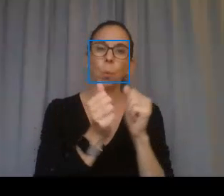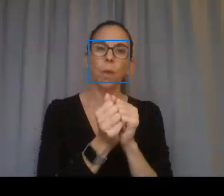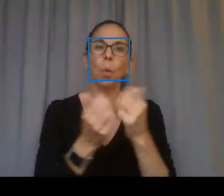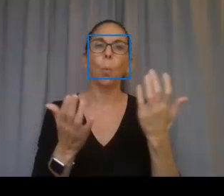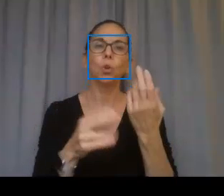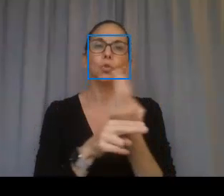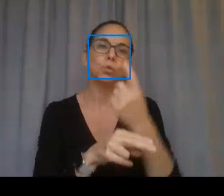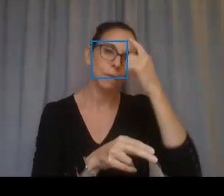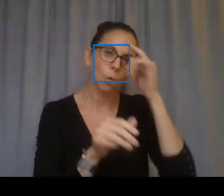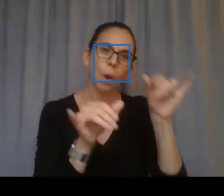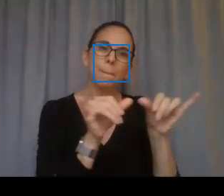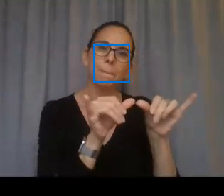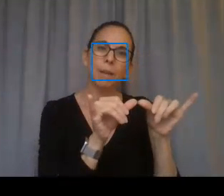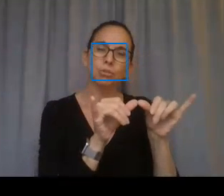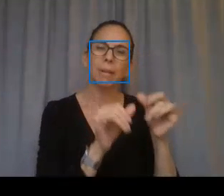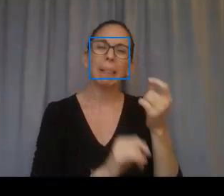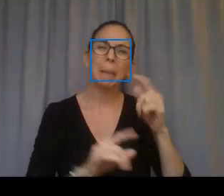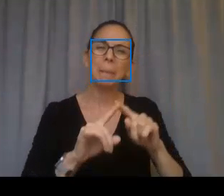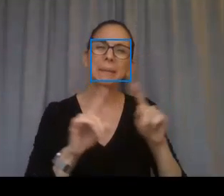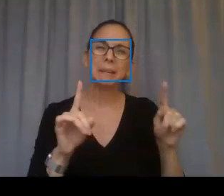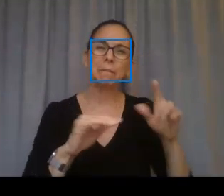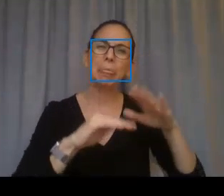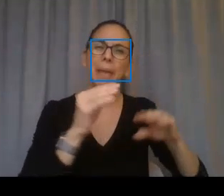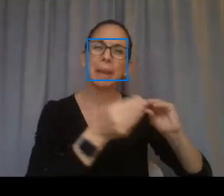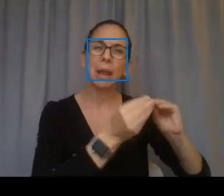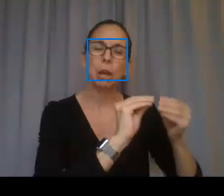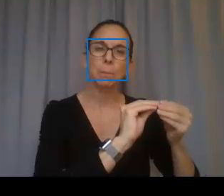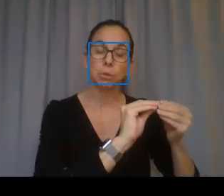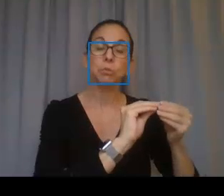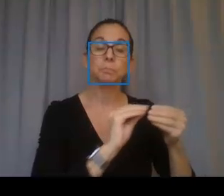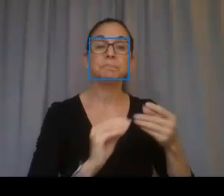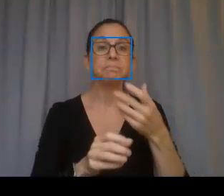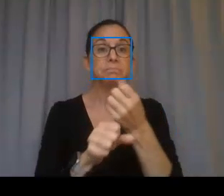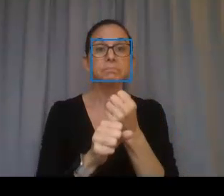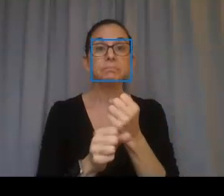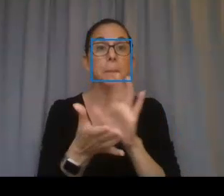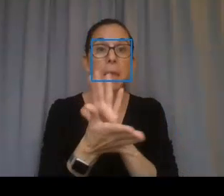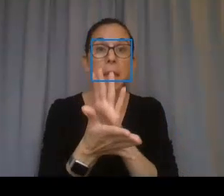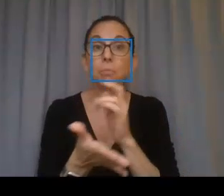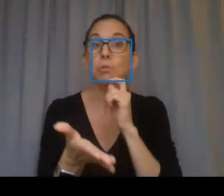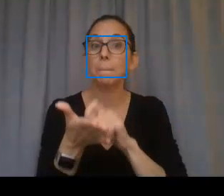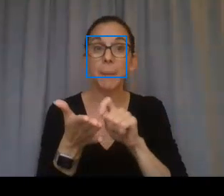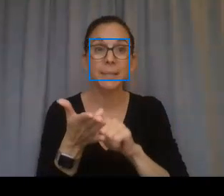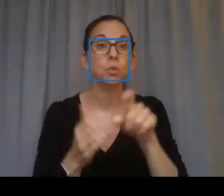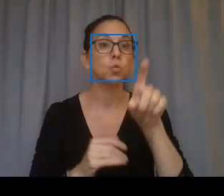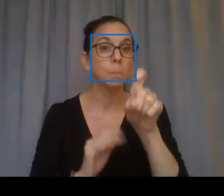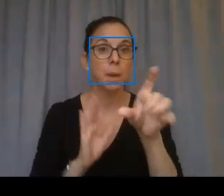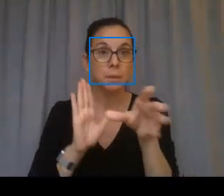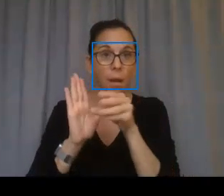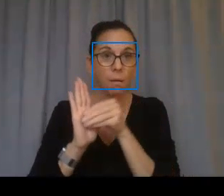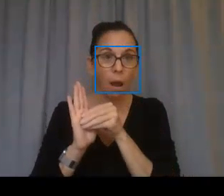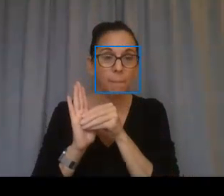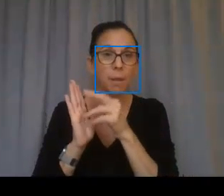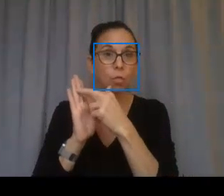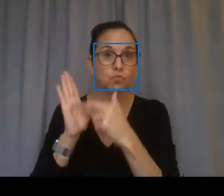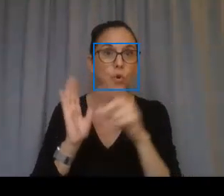measuring. And so we treat them a little bit differently than numbers. So get out a piece of paper, a pencil. You're going to need to write these rules down. You're going to need to know